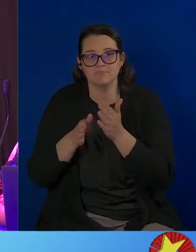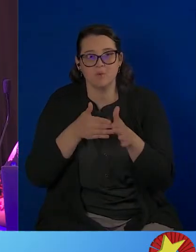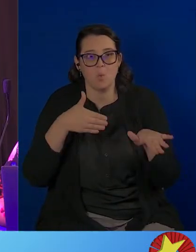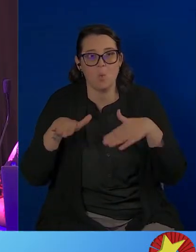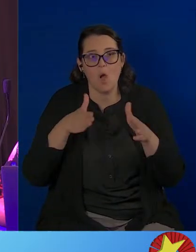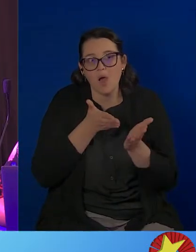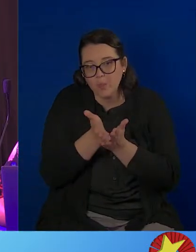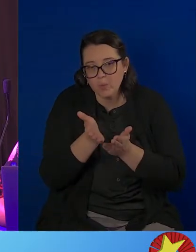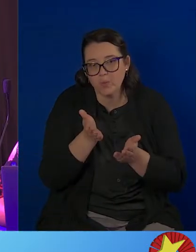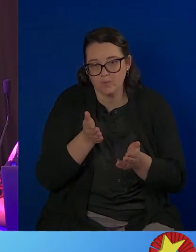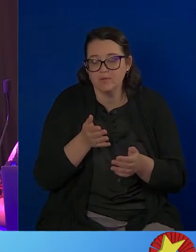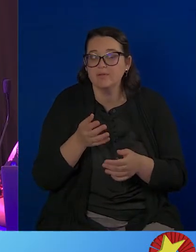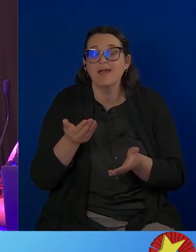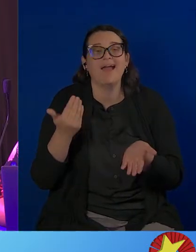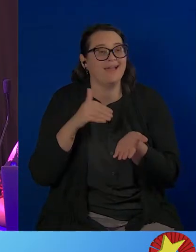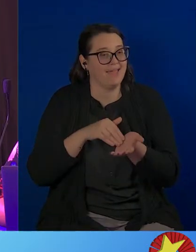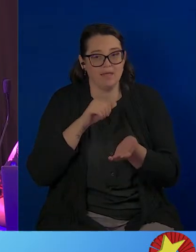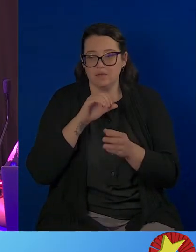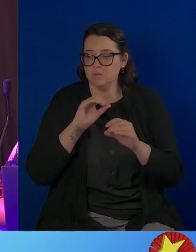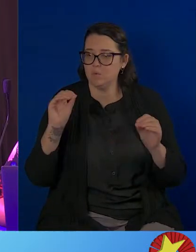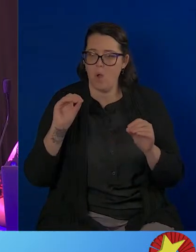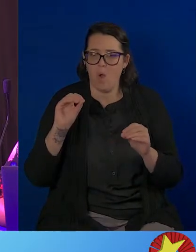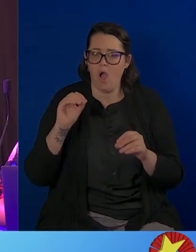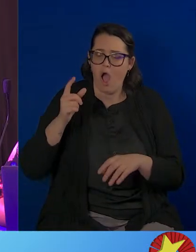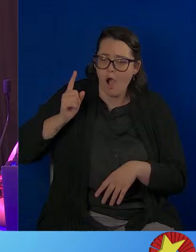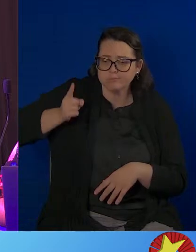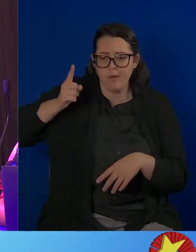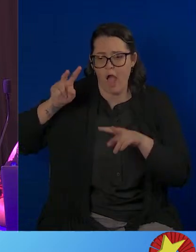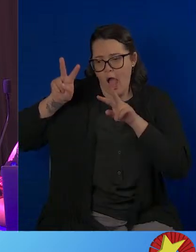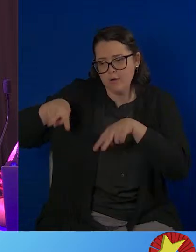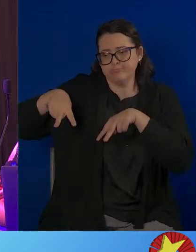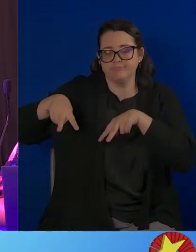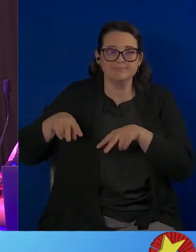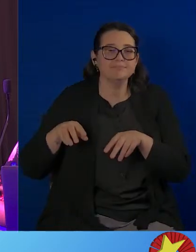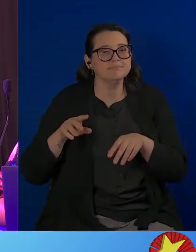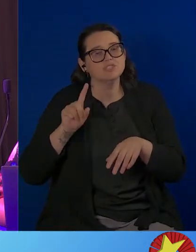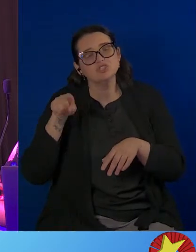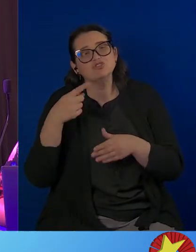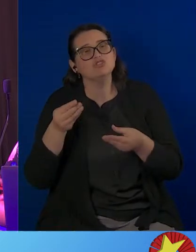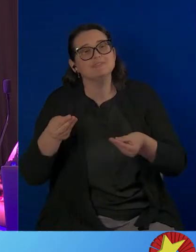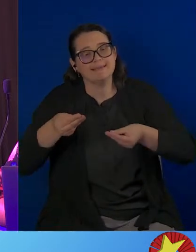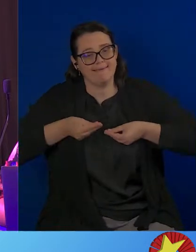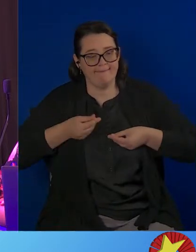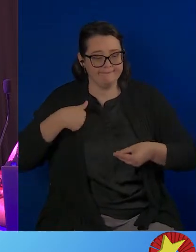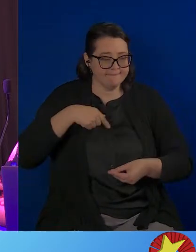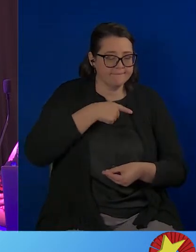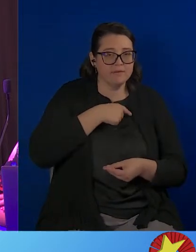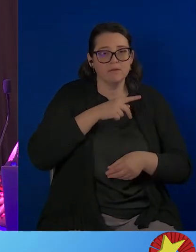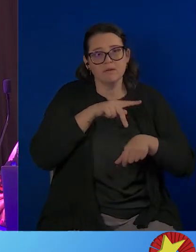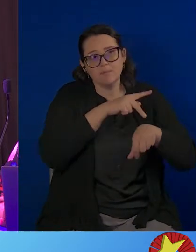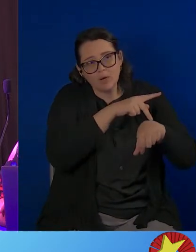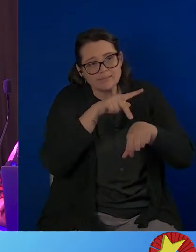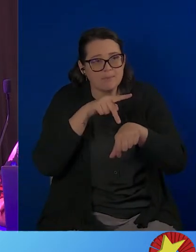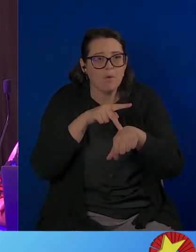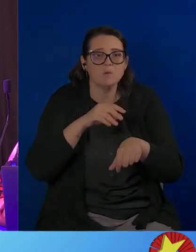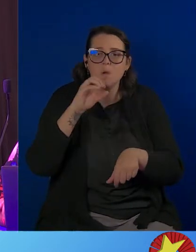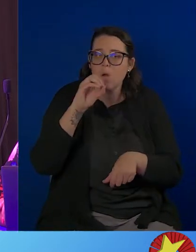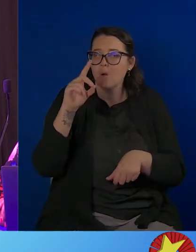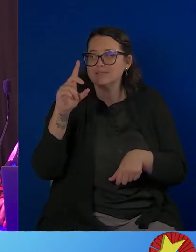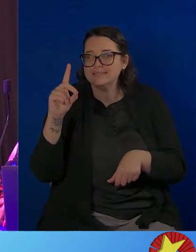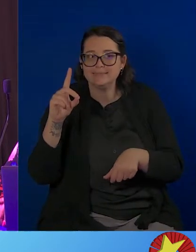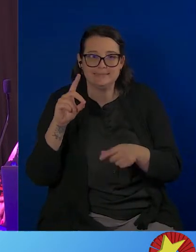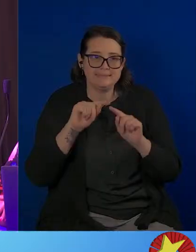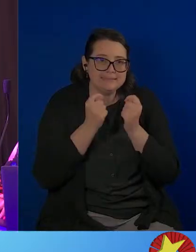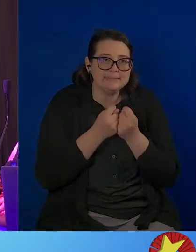or punitive, but provide the principals, the ODD team, the SPED director, and myself